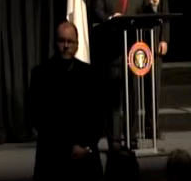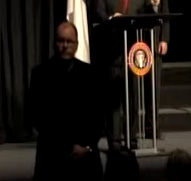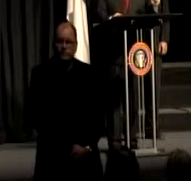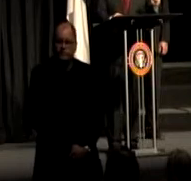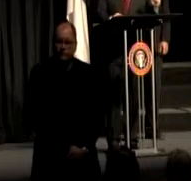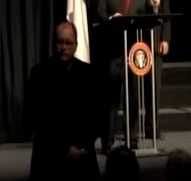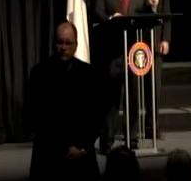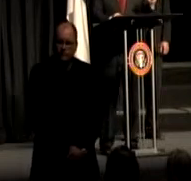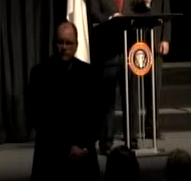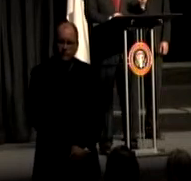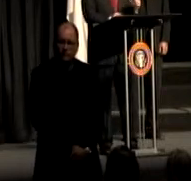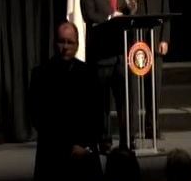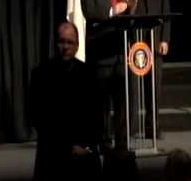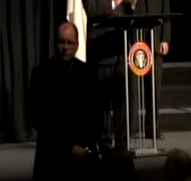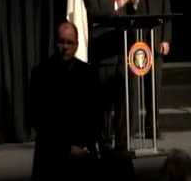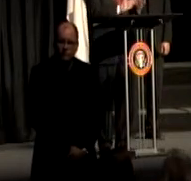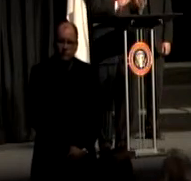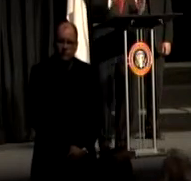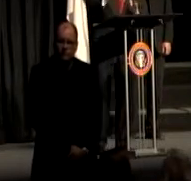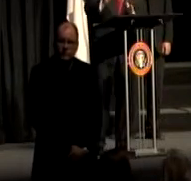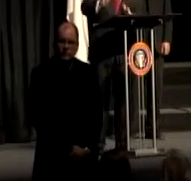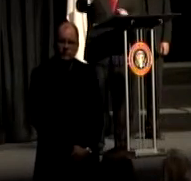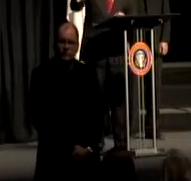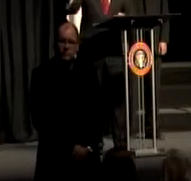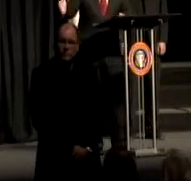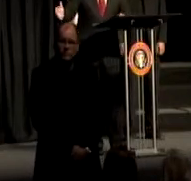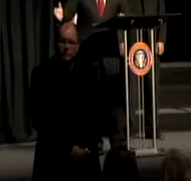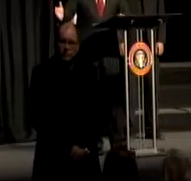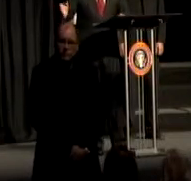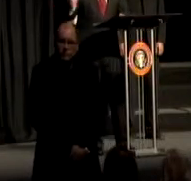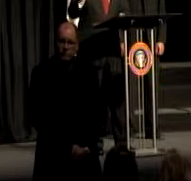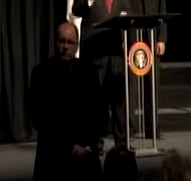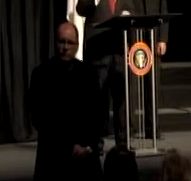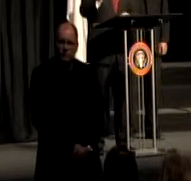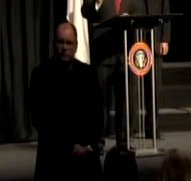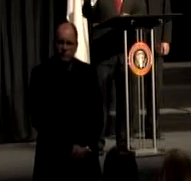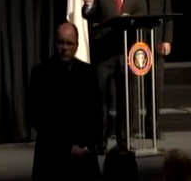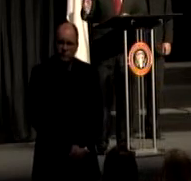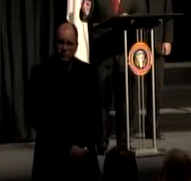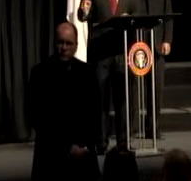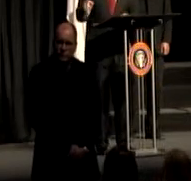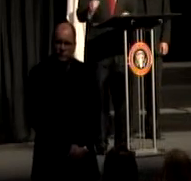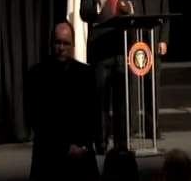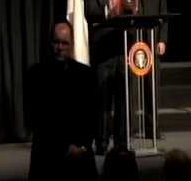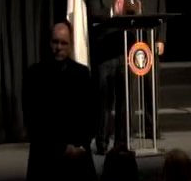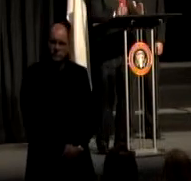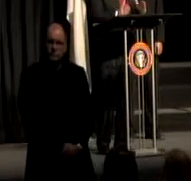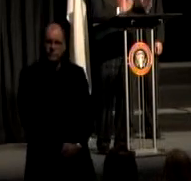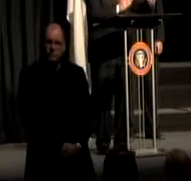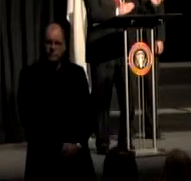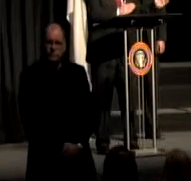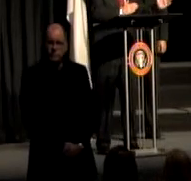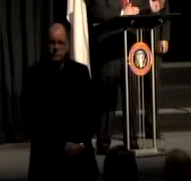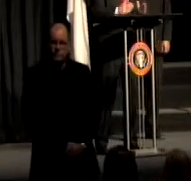diversity I believe it should have a wide type of diversity and I believe if somebody comes into our church that